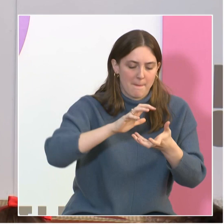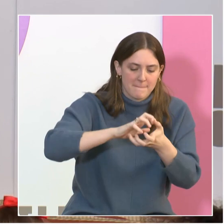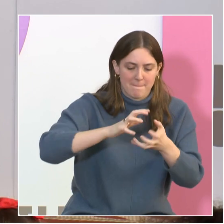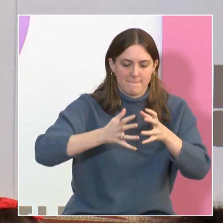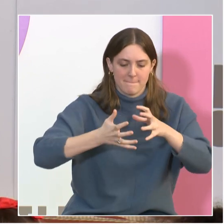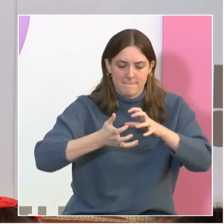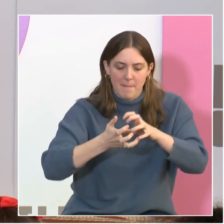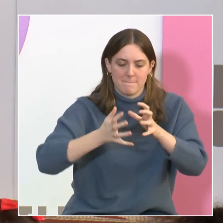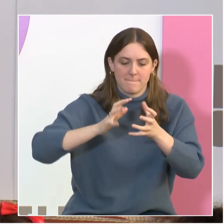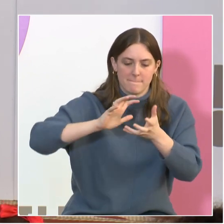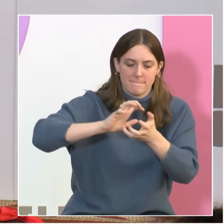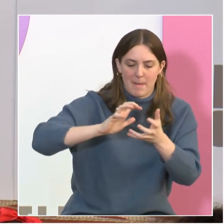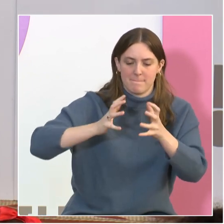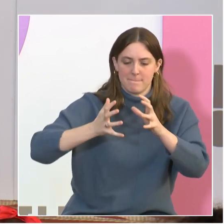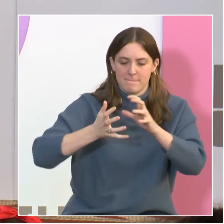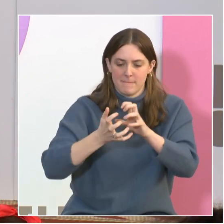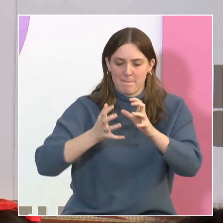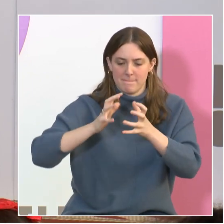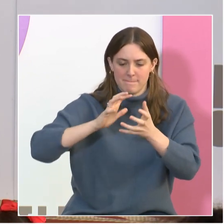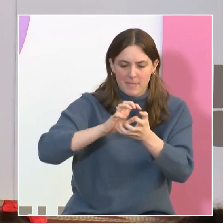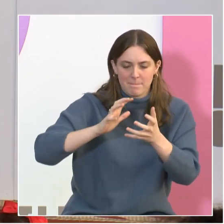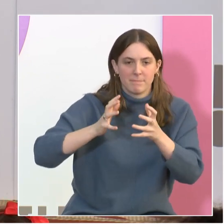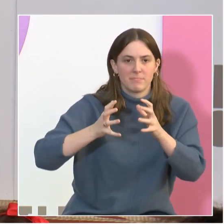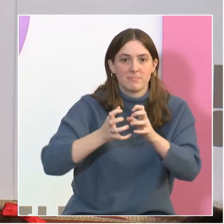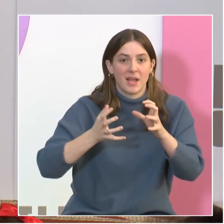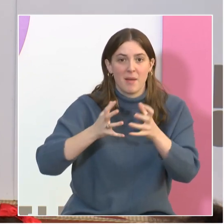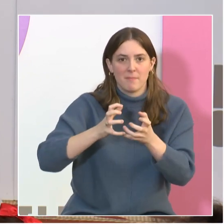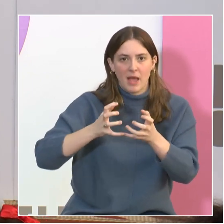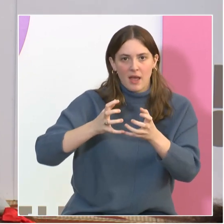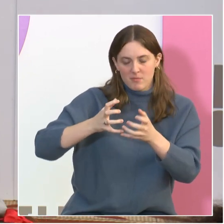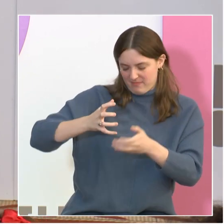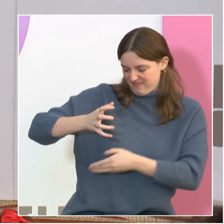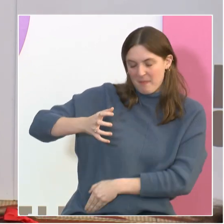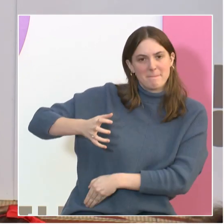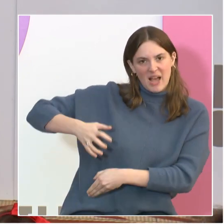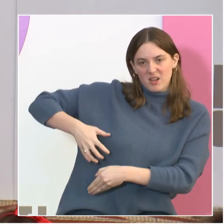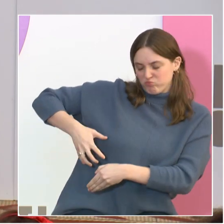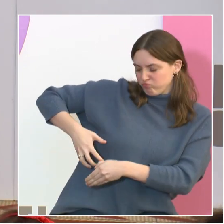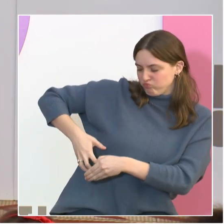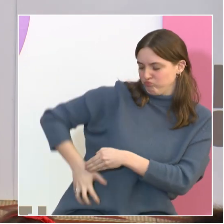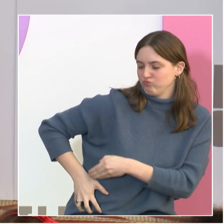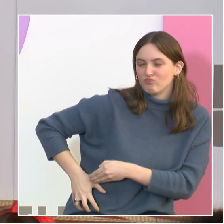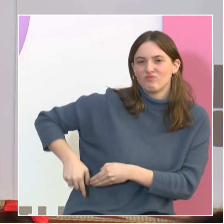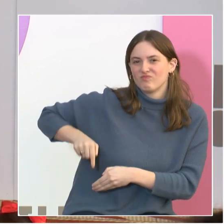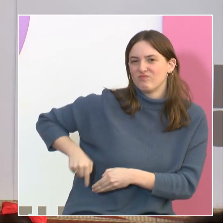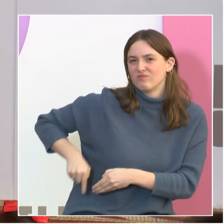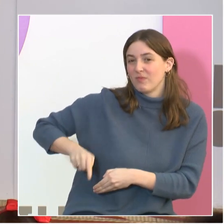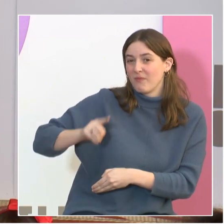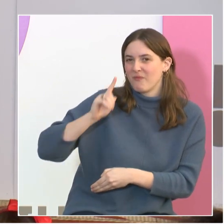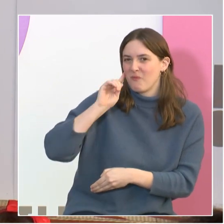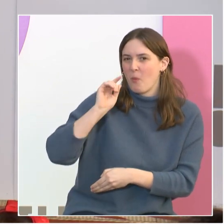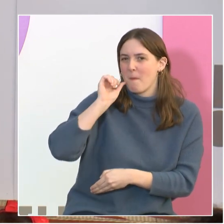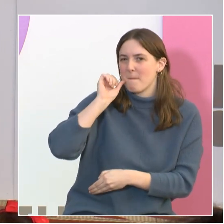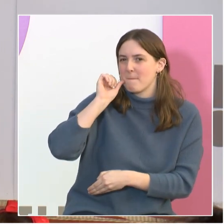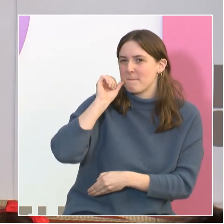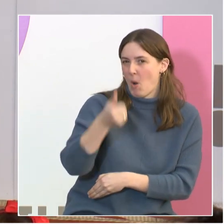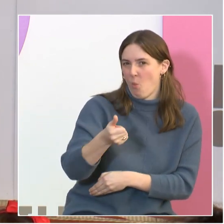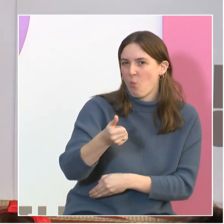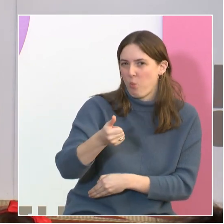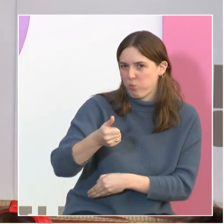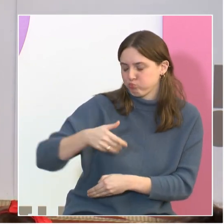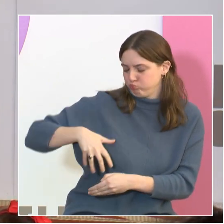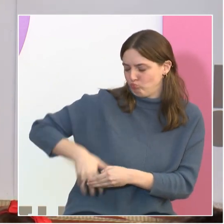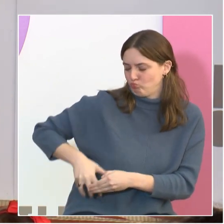it round and firm and put the snowball in his pocket for